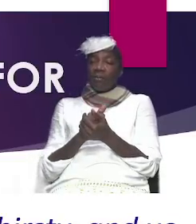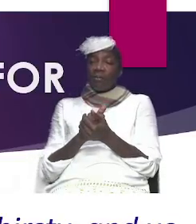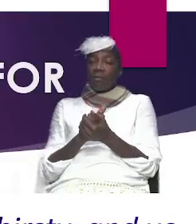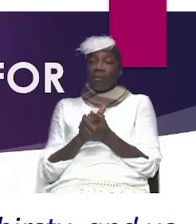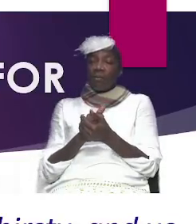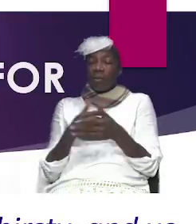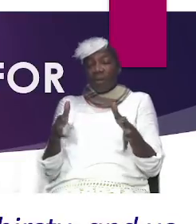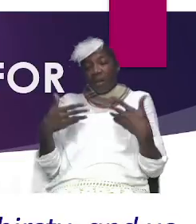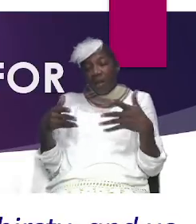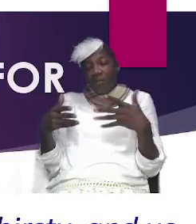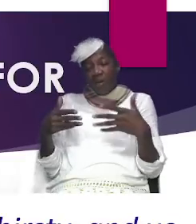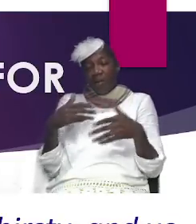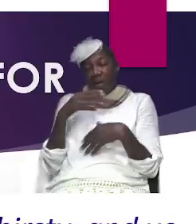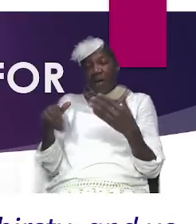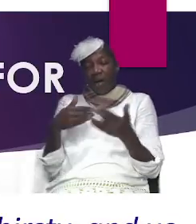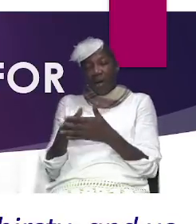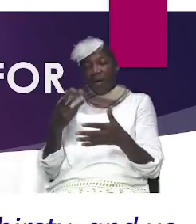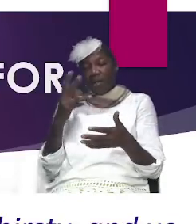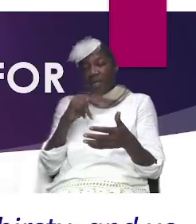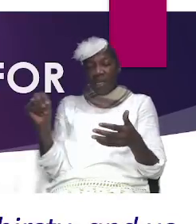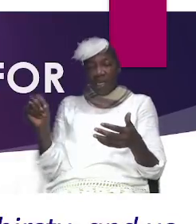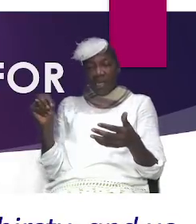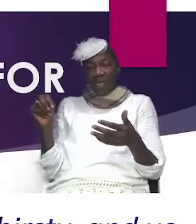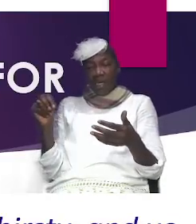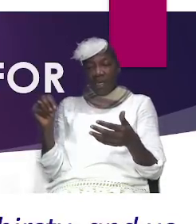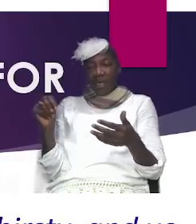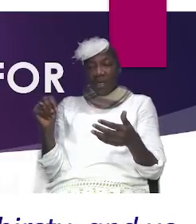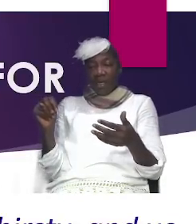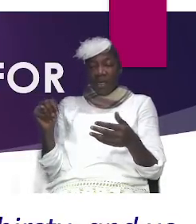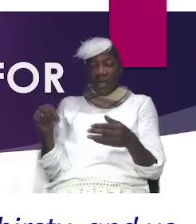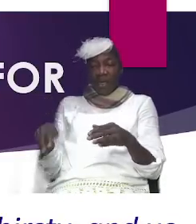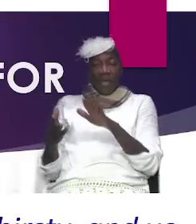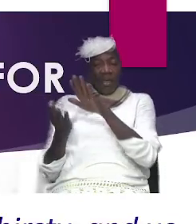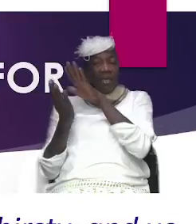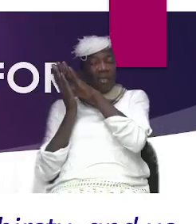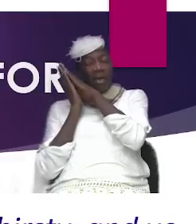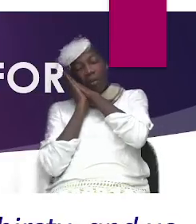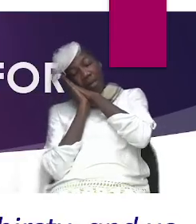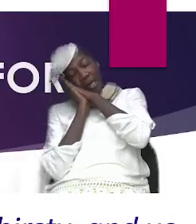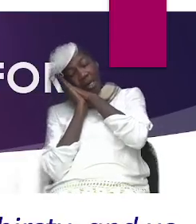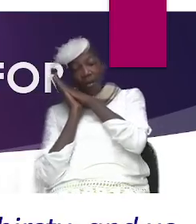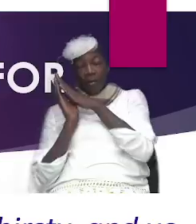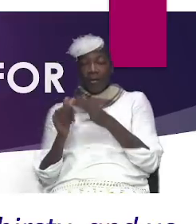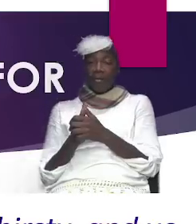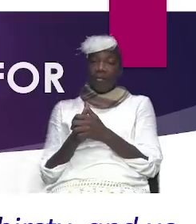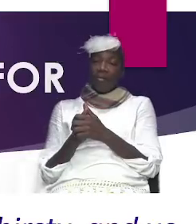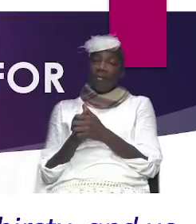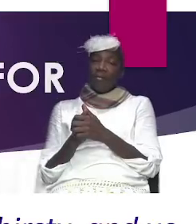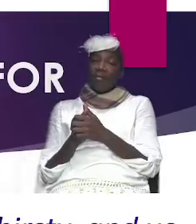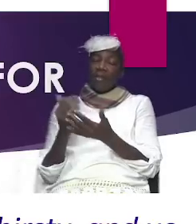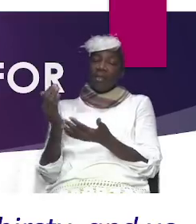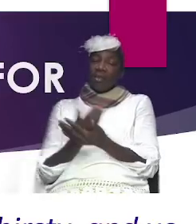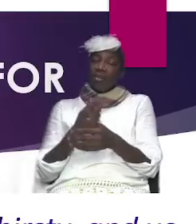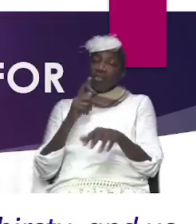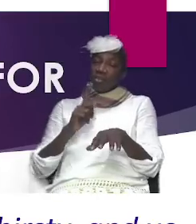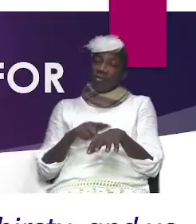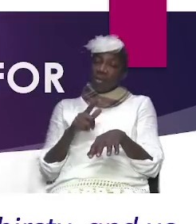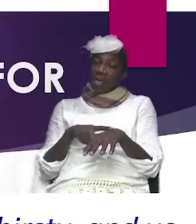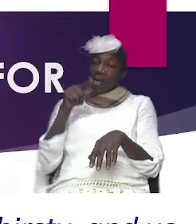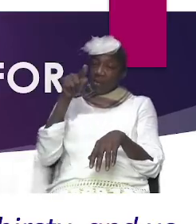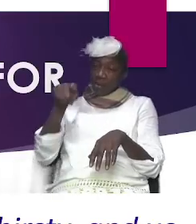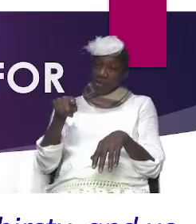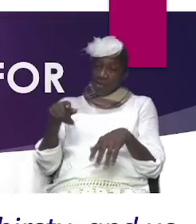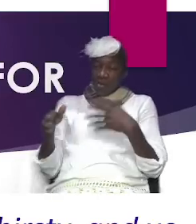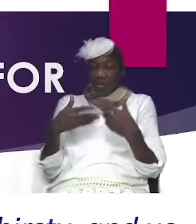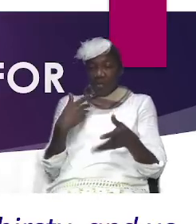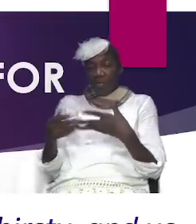where all they require is just a mattress. You would be surprised, saints of God. And sometimes as individuals, you might not